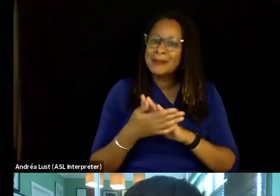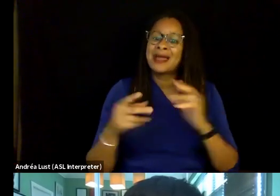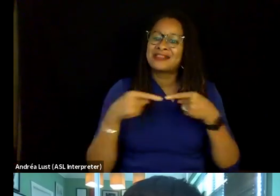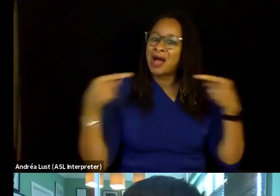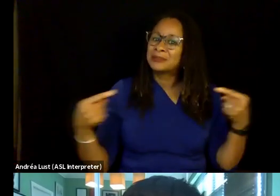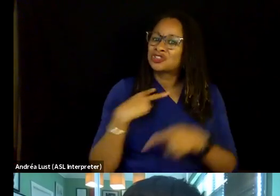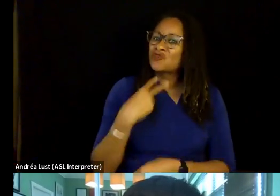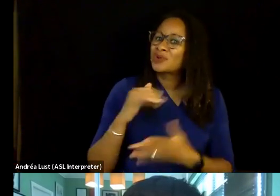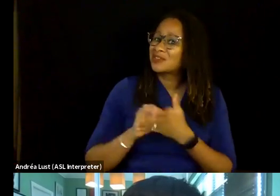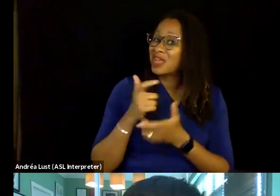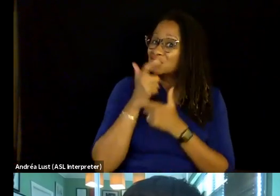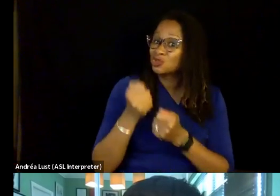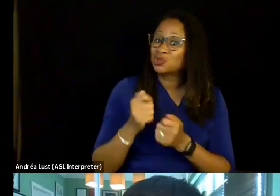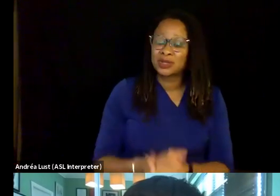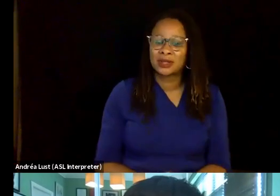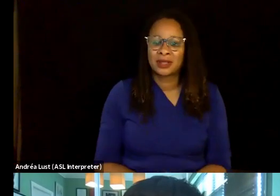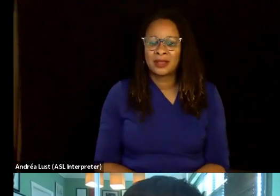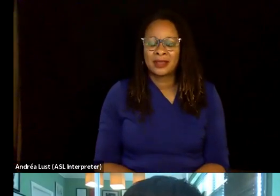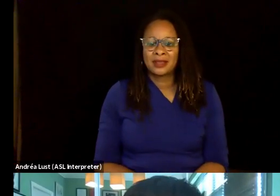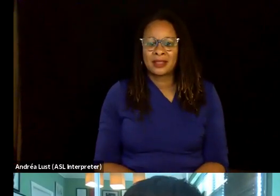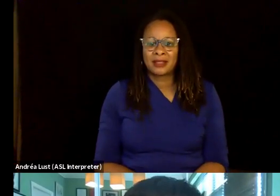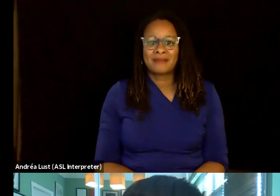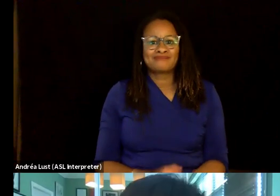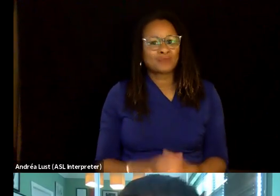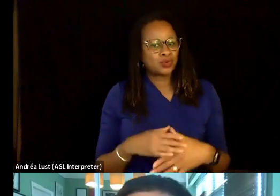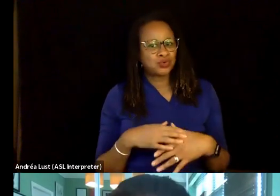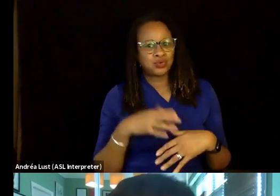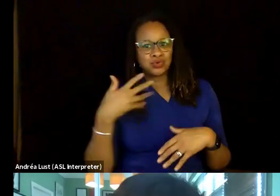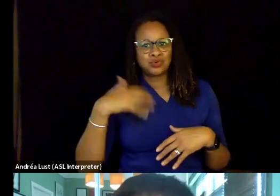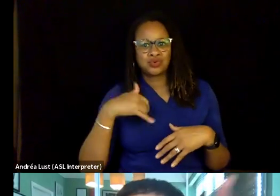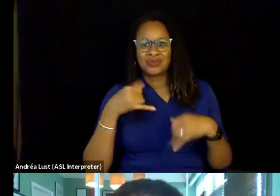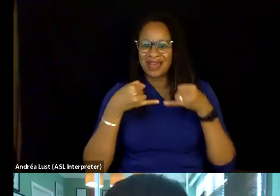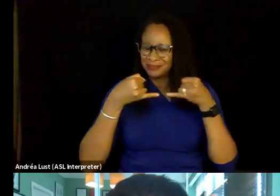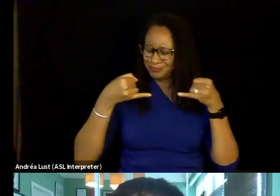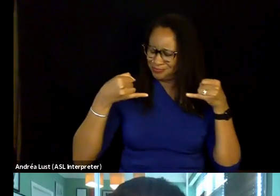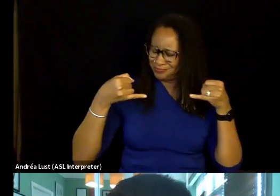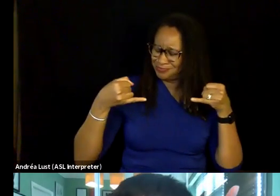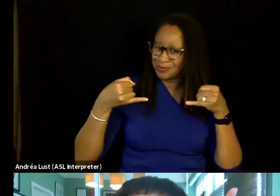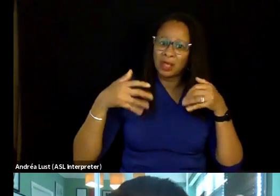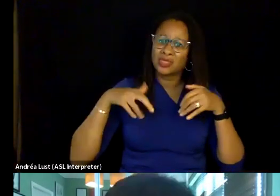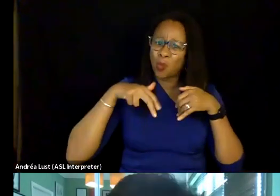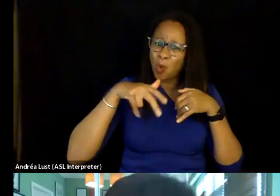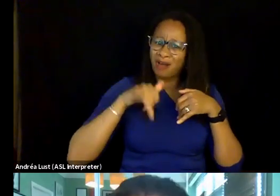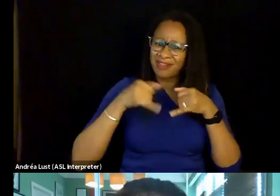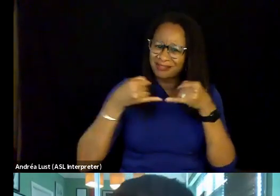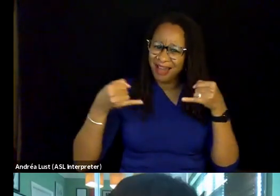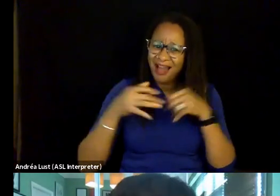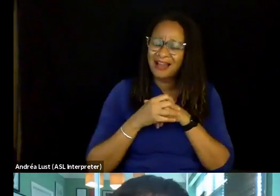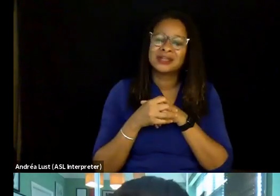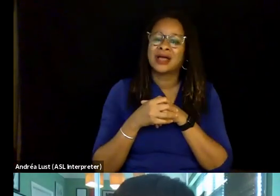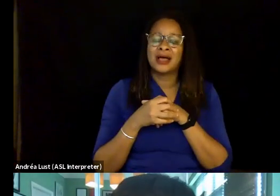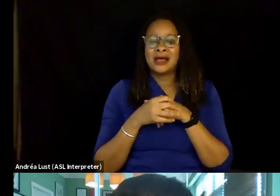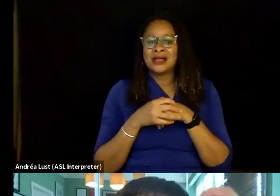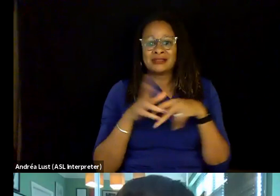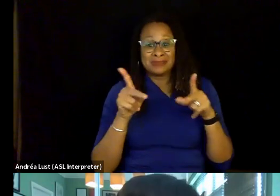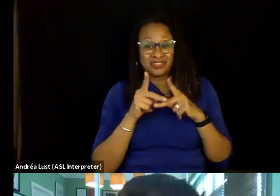interesting. Wow, and a very fine line to walk and a difficult one. We don't want to be put in that position, but there are